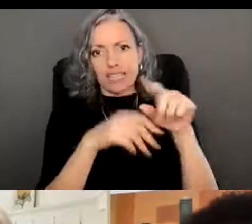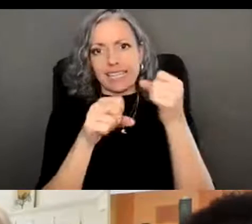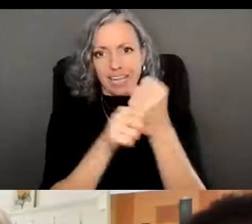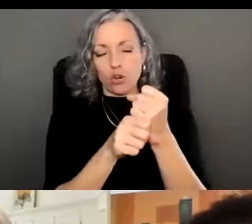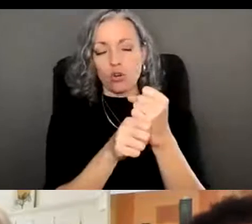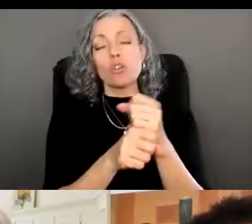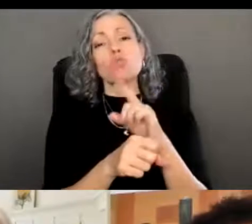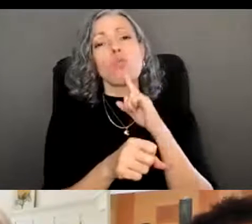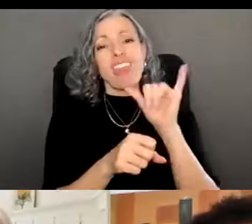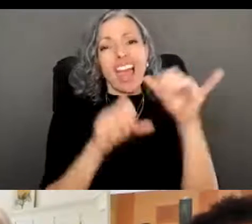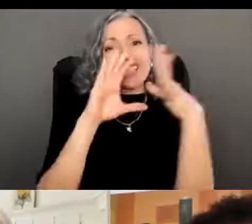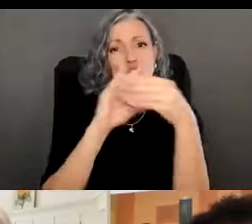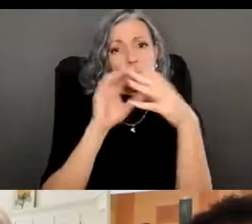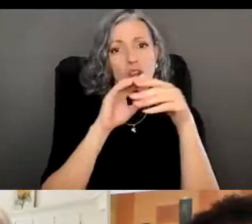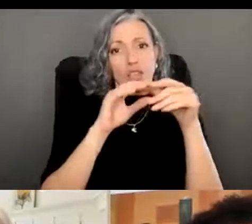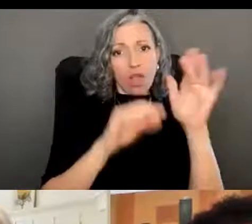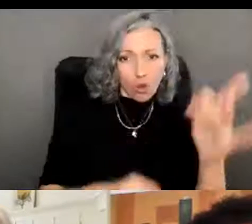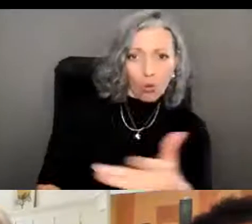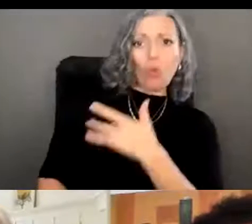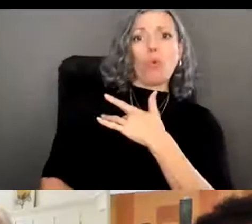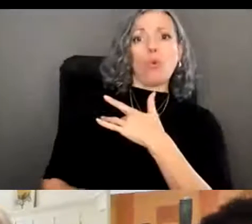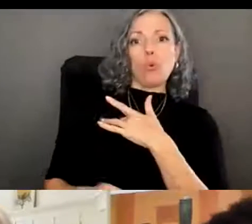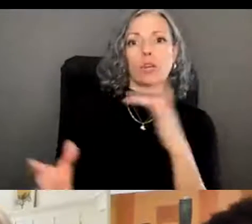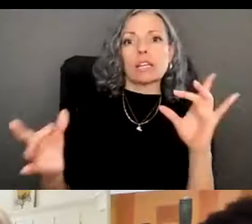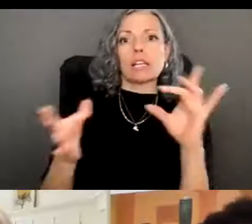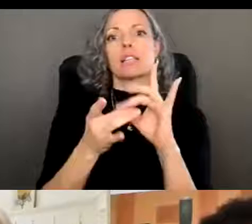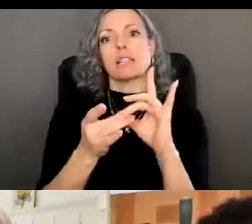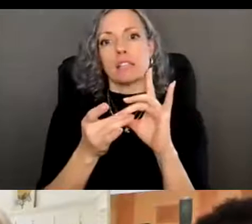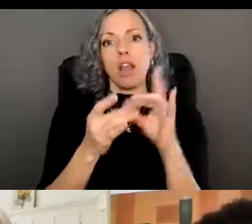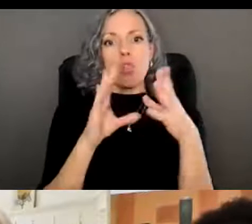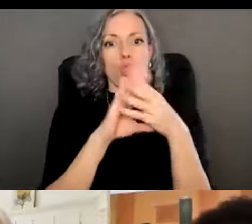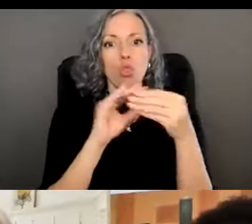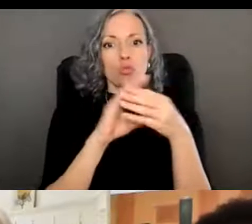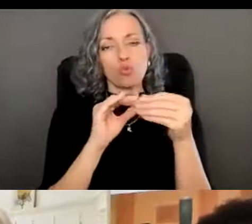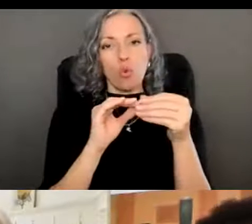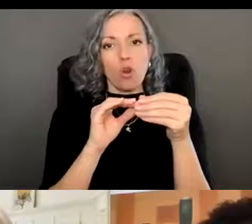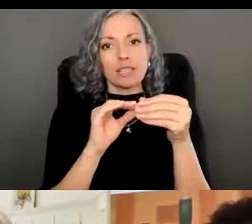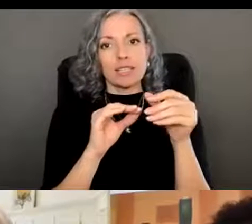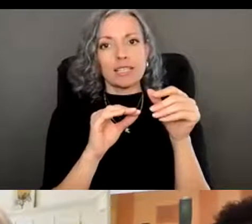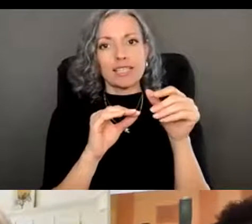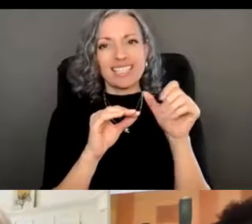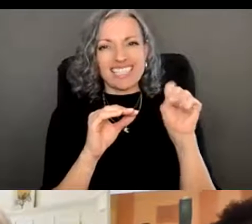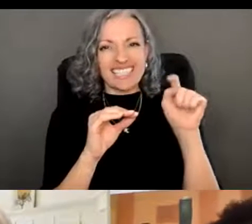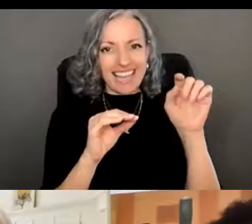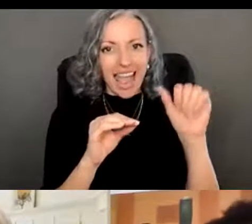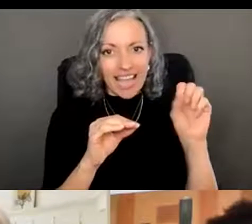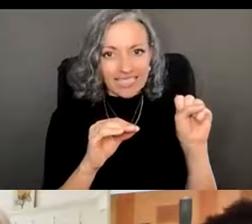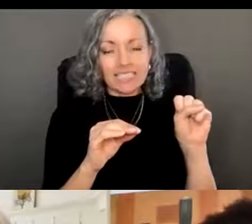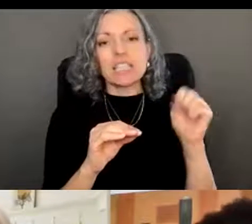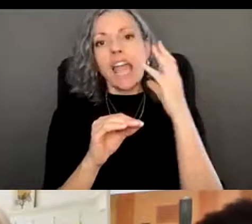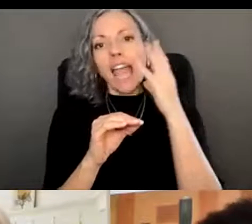big impact in relation to the stories, the statistics, the experience, and